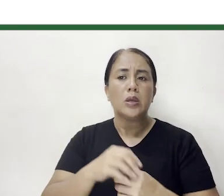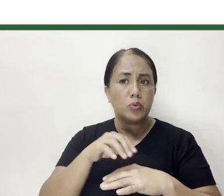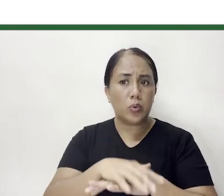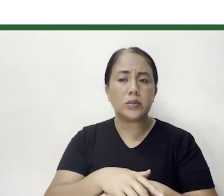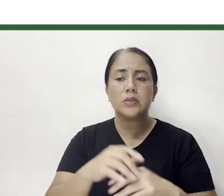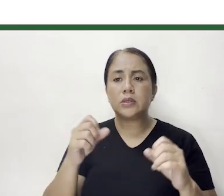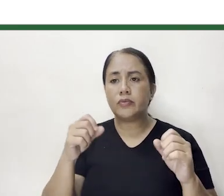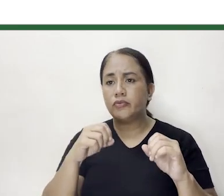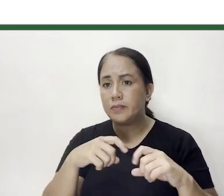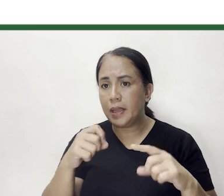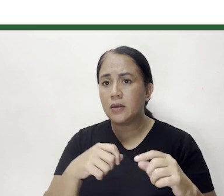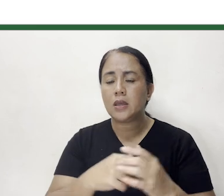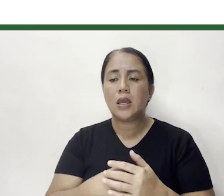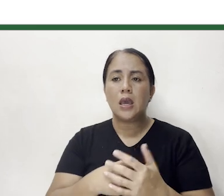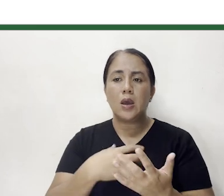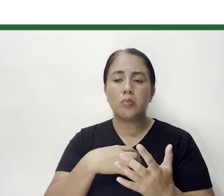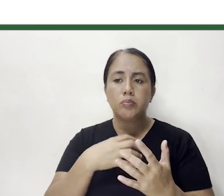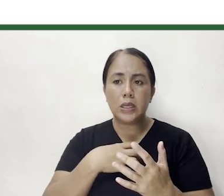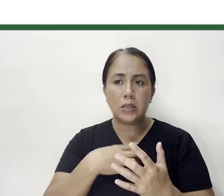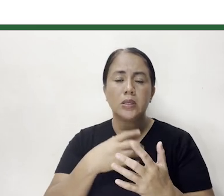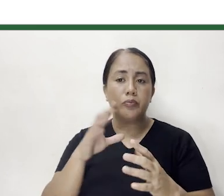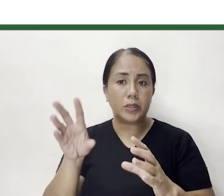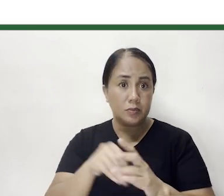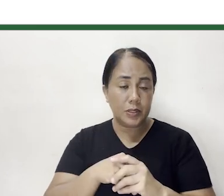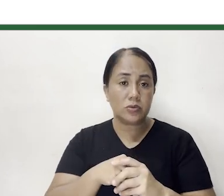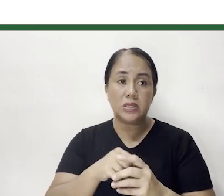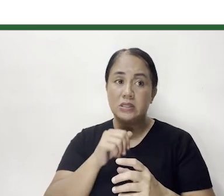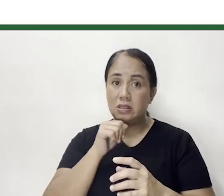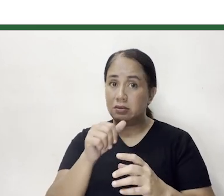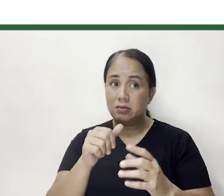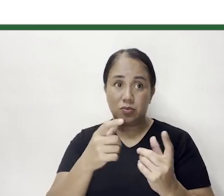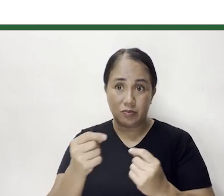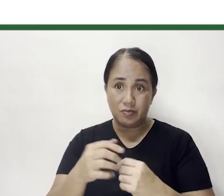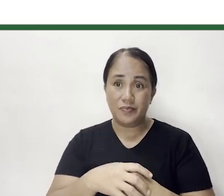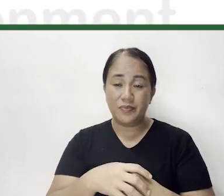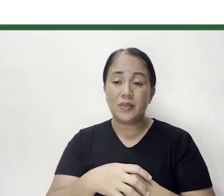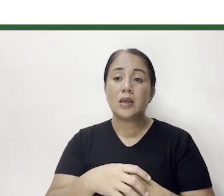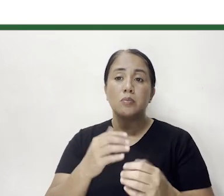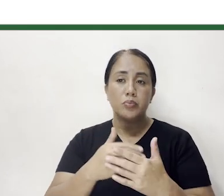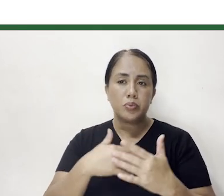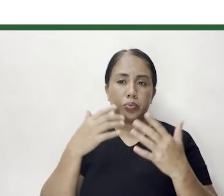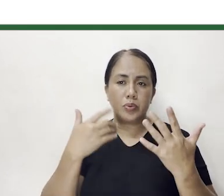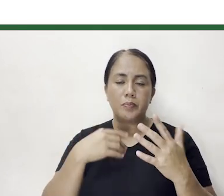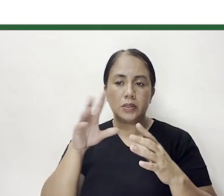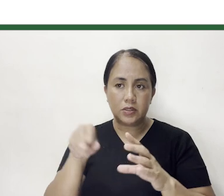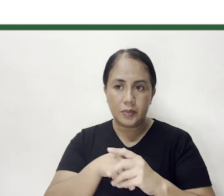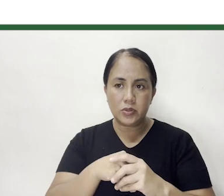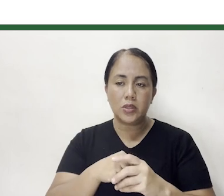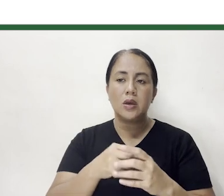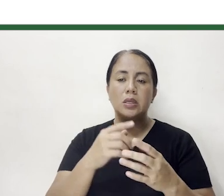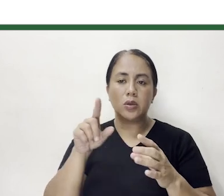opinions, influence, give feedback, and complain if participation is denied. Preconditions